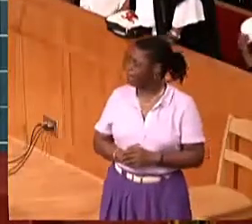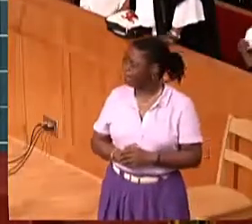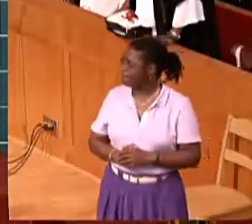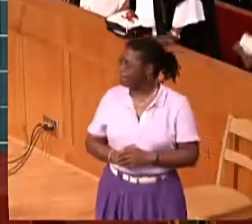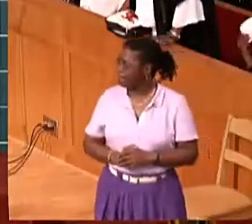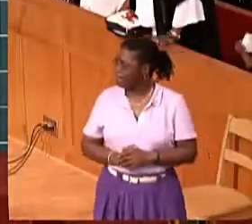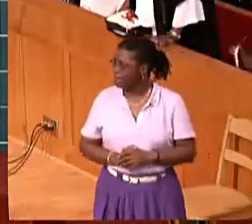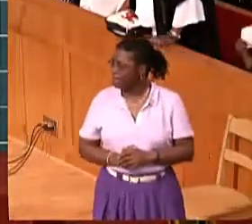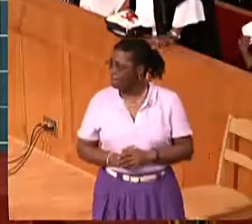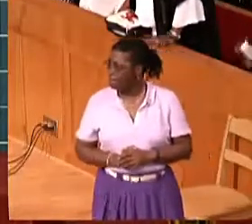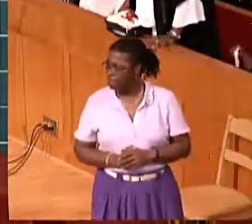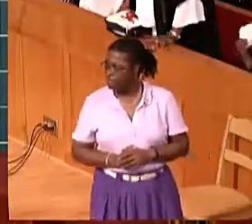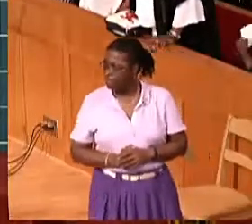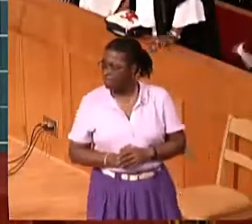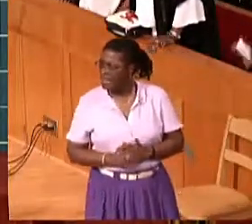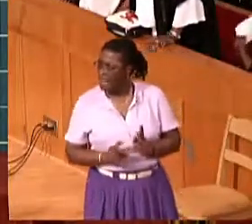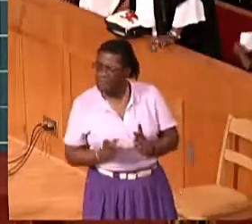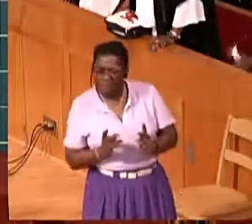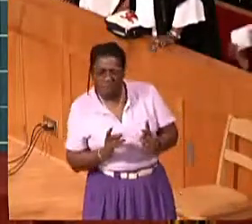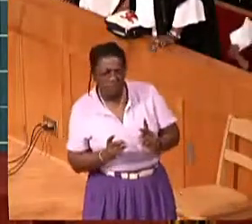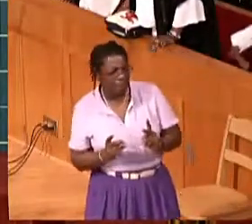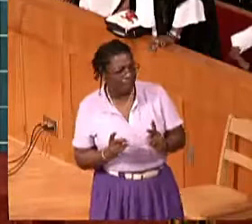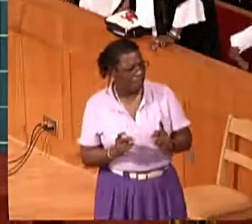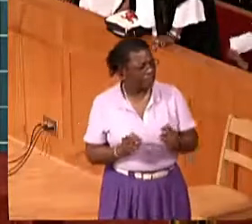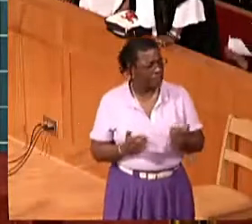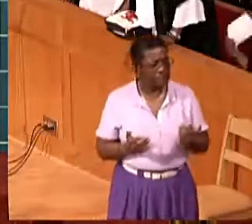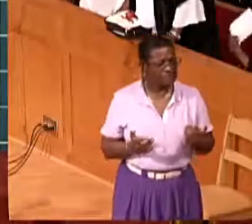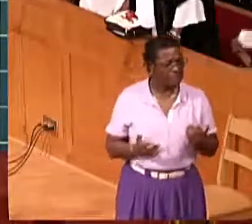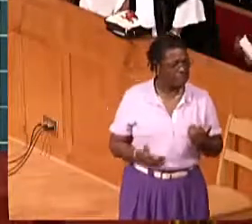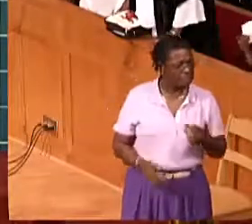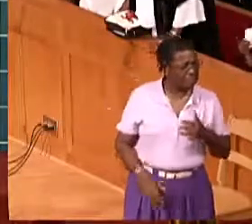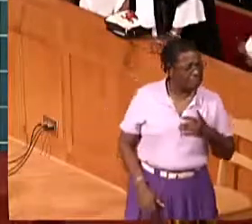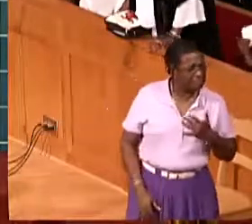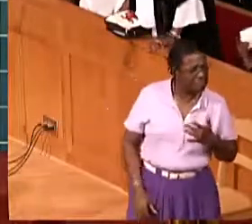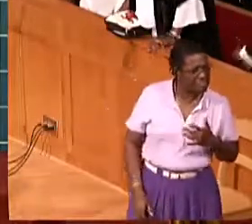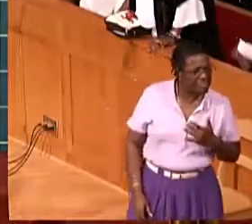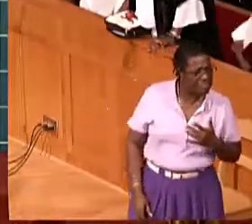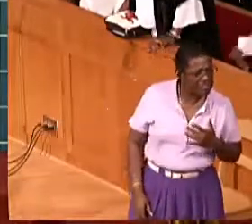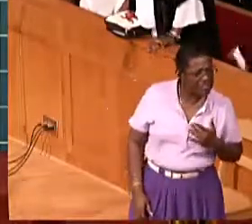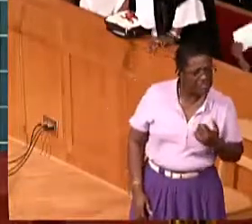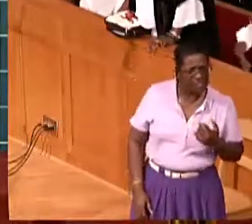have an unmitigated gall to think that just because you're a Christian,